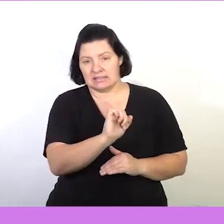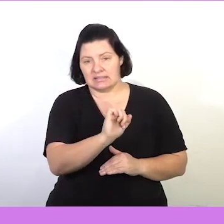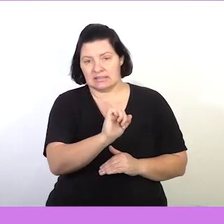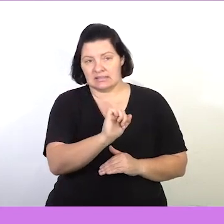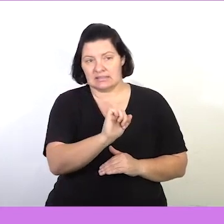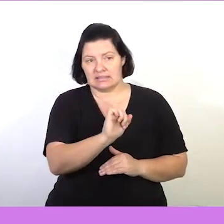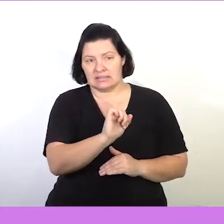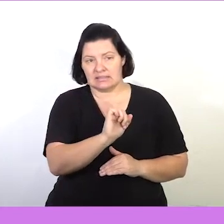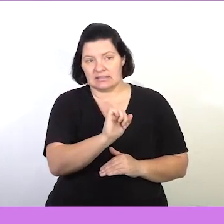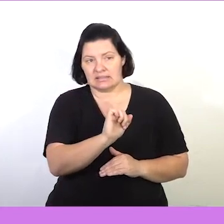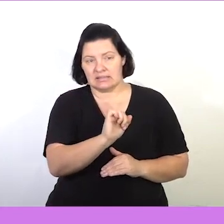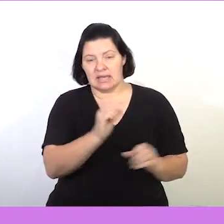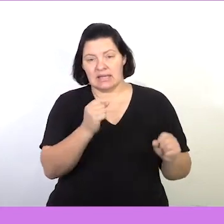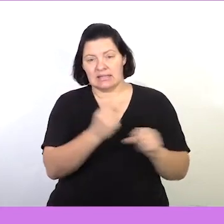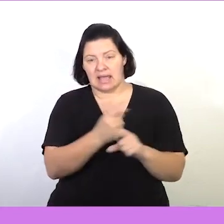his